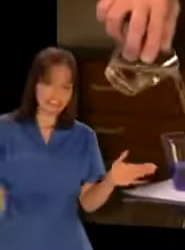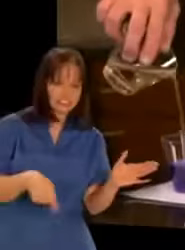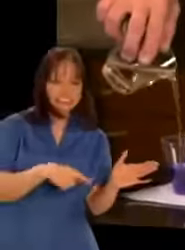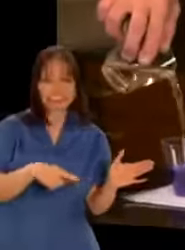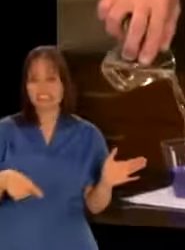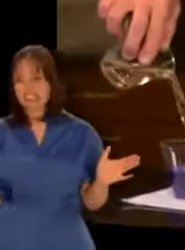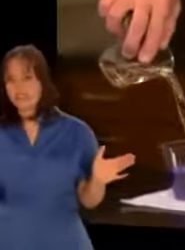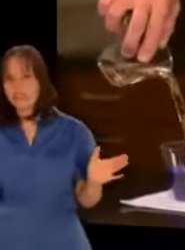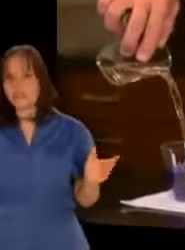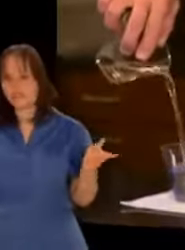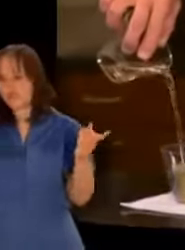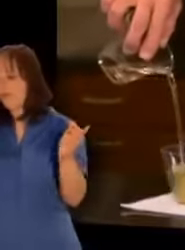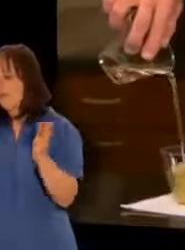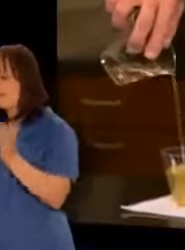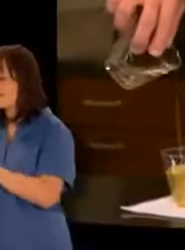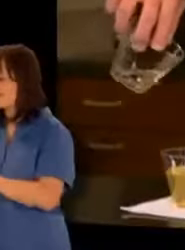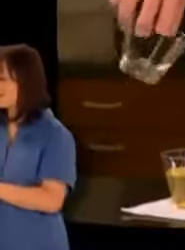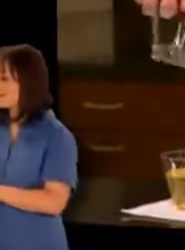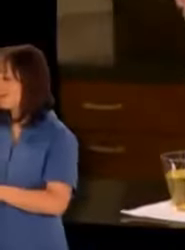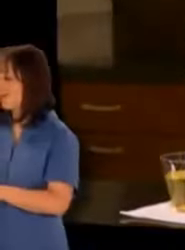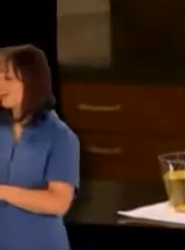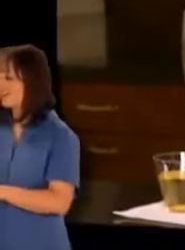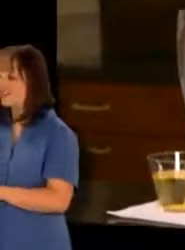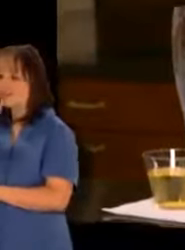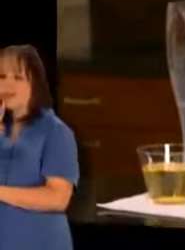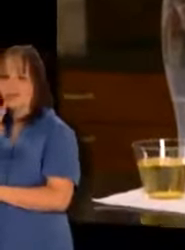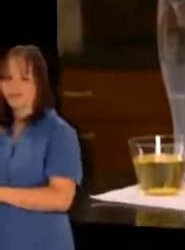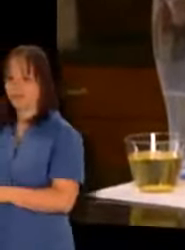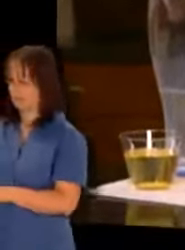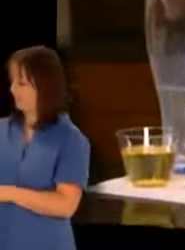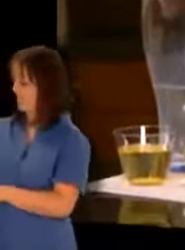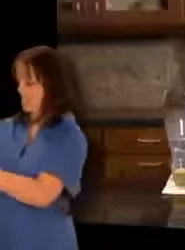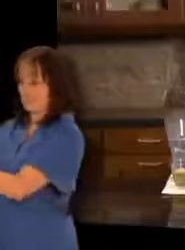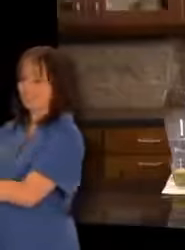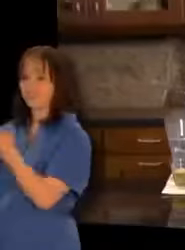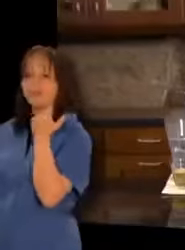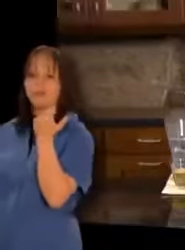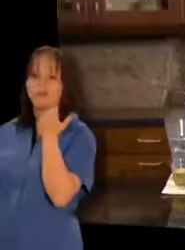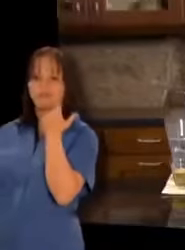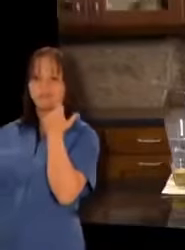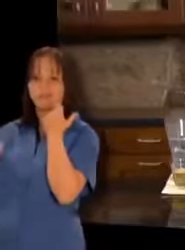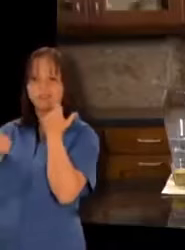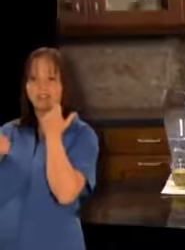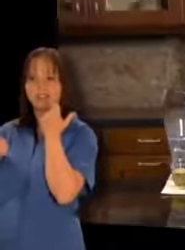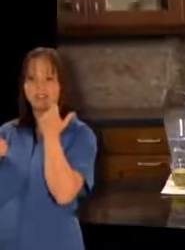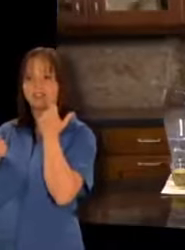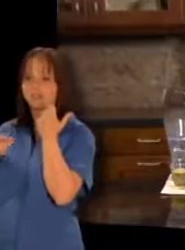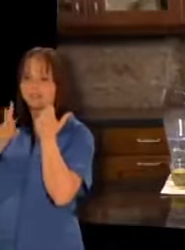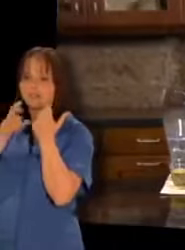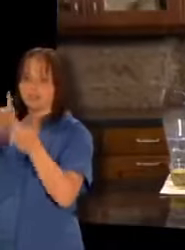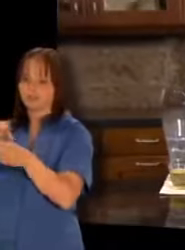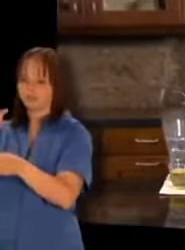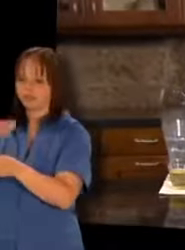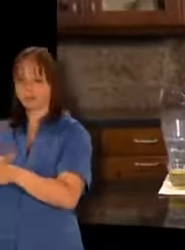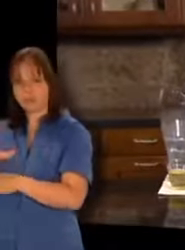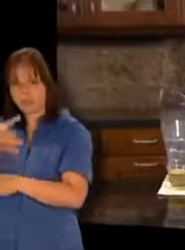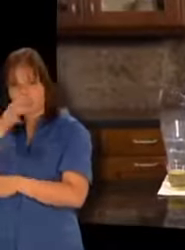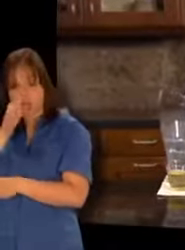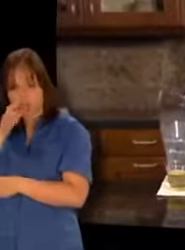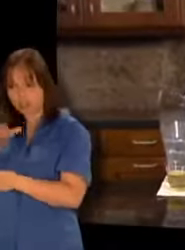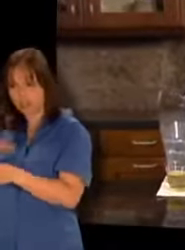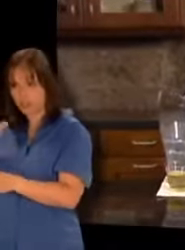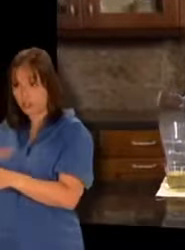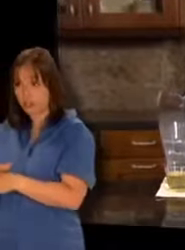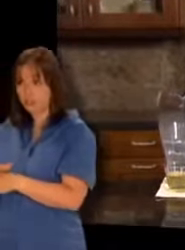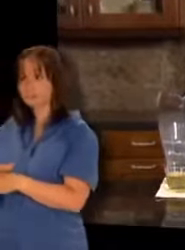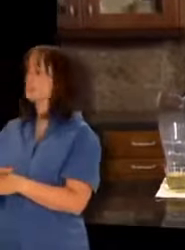watch the Kangen water. Wow. We just destroyed the Kangen water with a little bit of diluted soda. If you're drinking sodas, this is